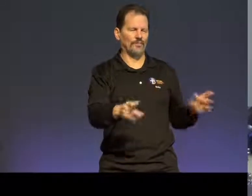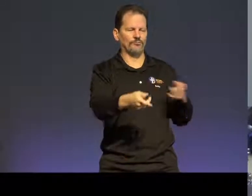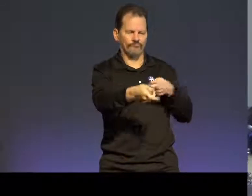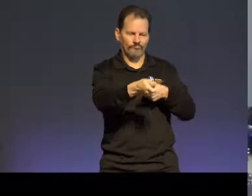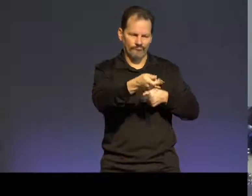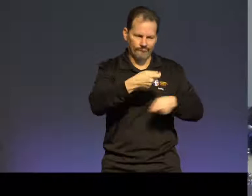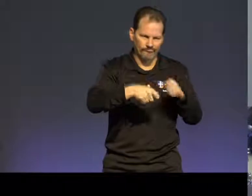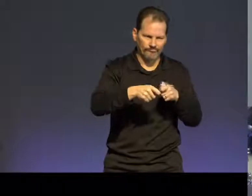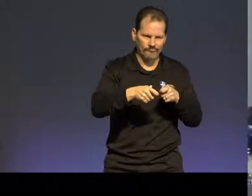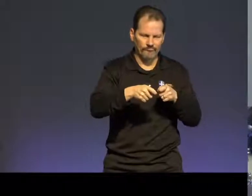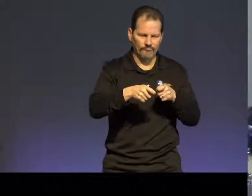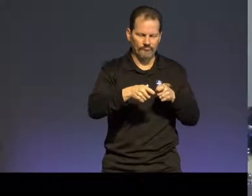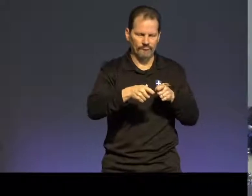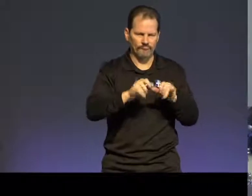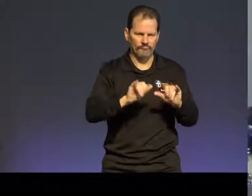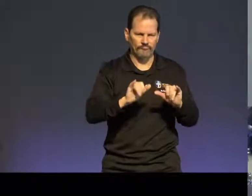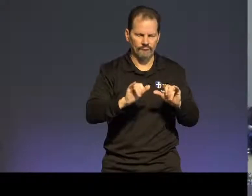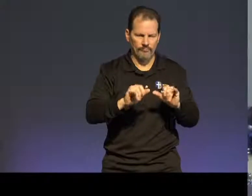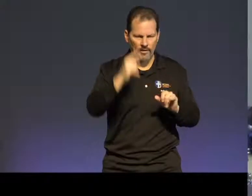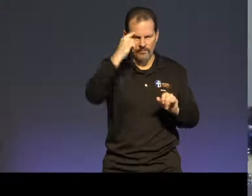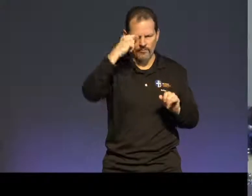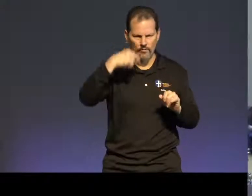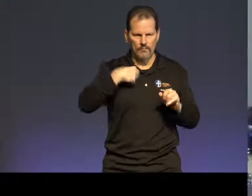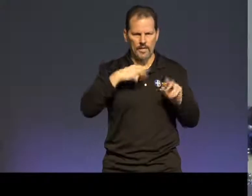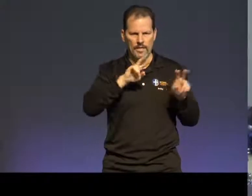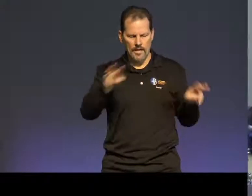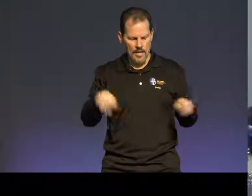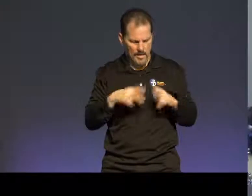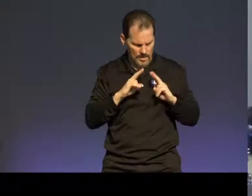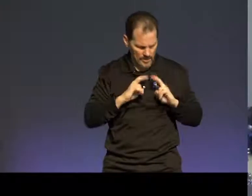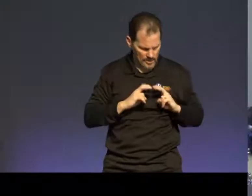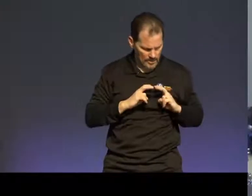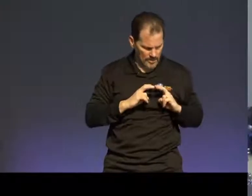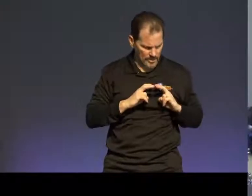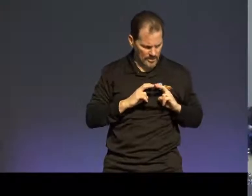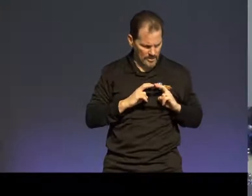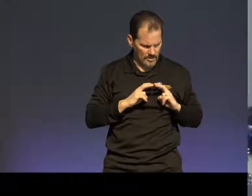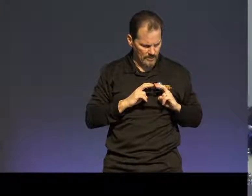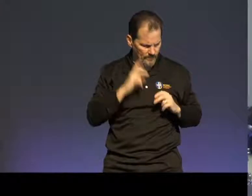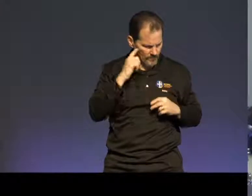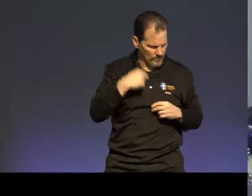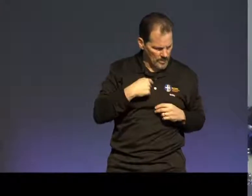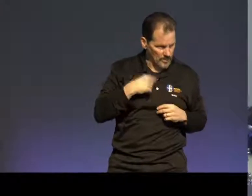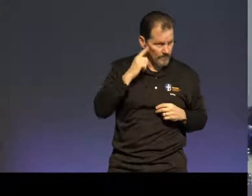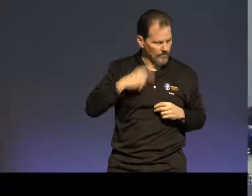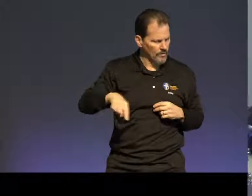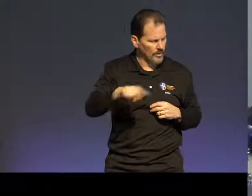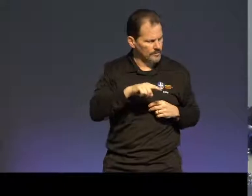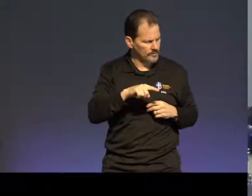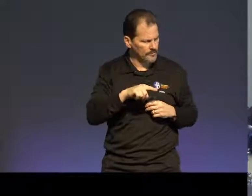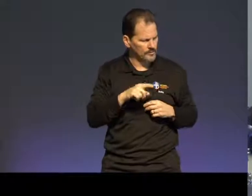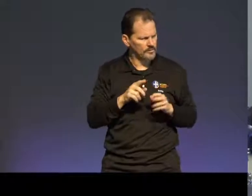and I ask myself, what is preventing us from waiting on God?